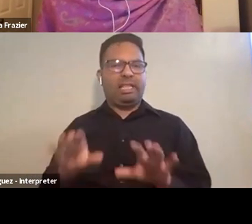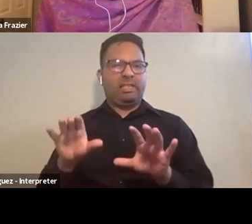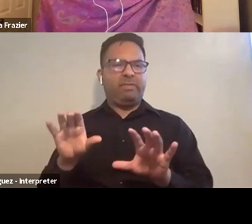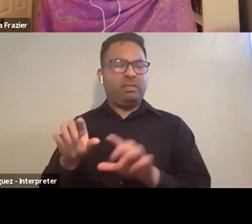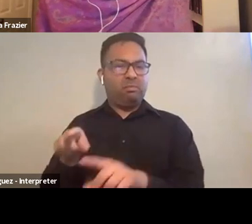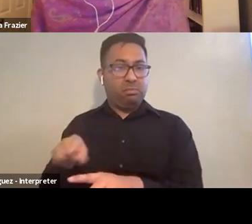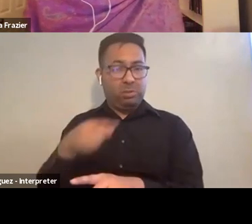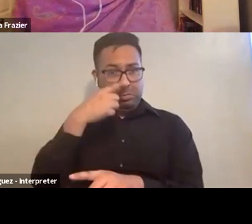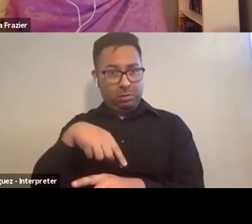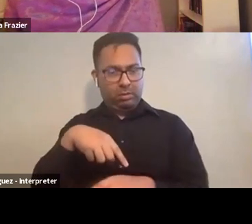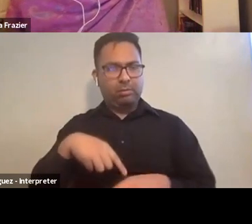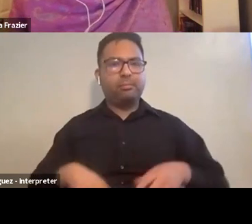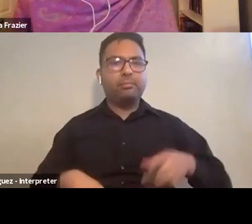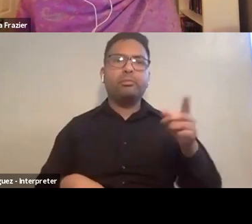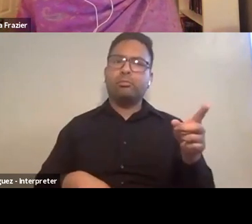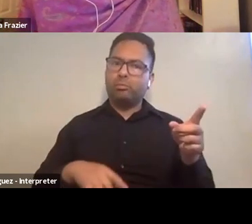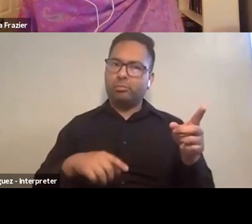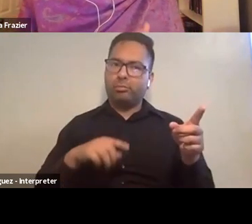Sure, yeah.